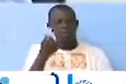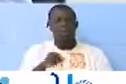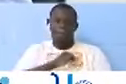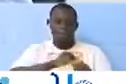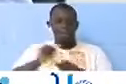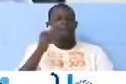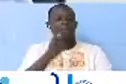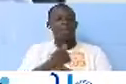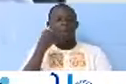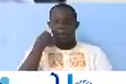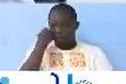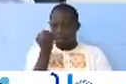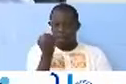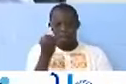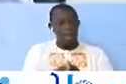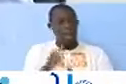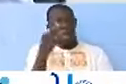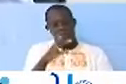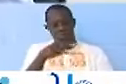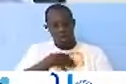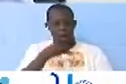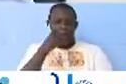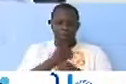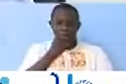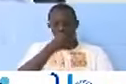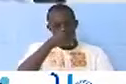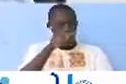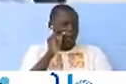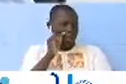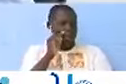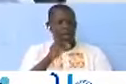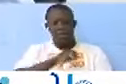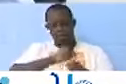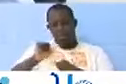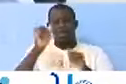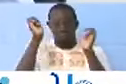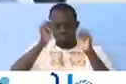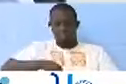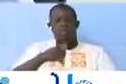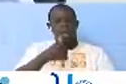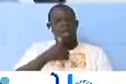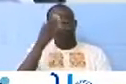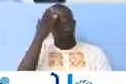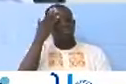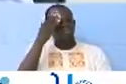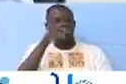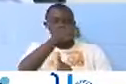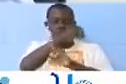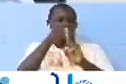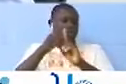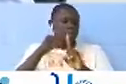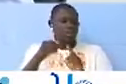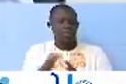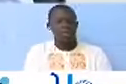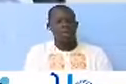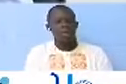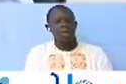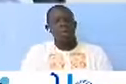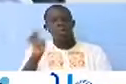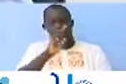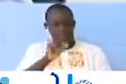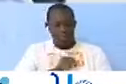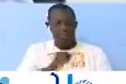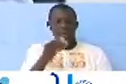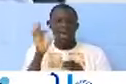think. Let it be black. Na bokoila. If it is going to be white, malo. So that I will know the situation. What